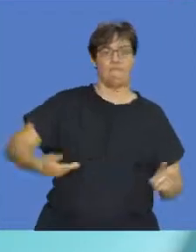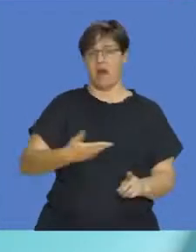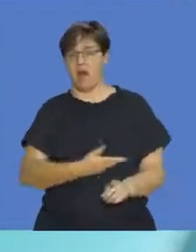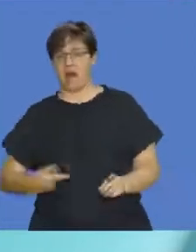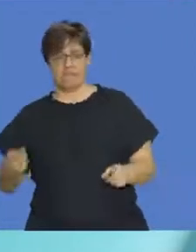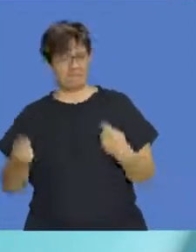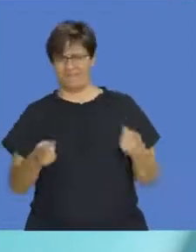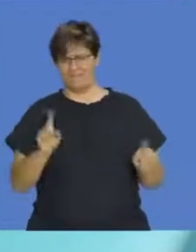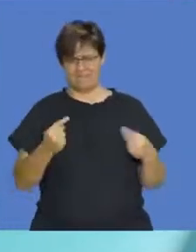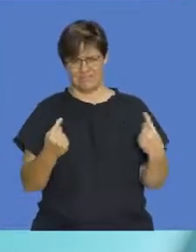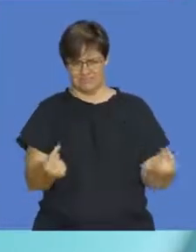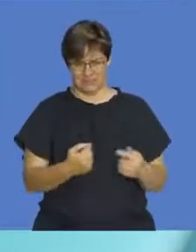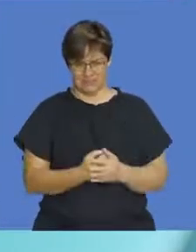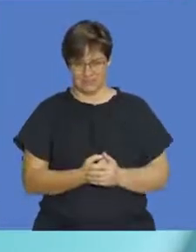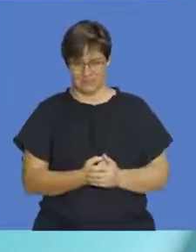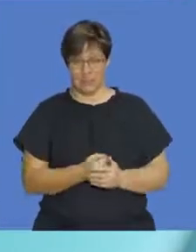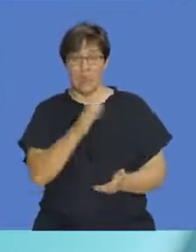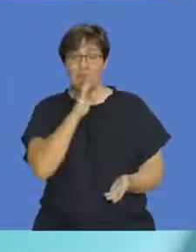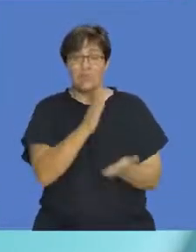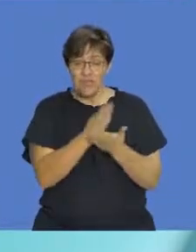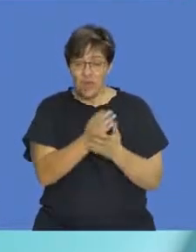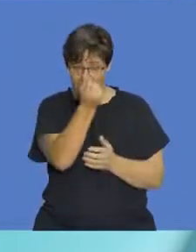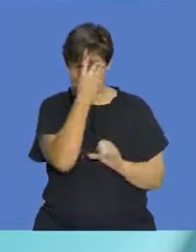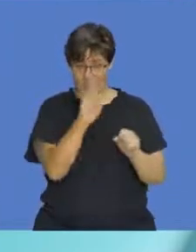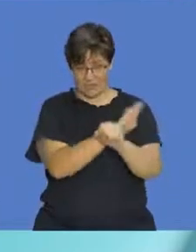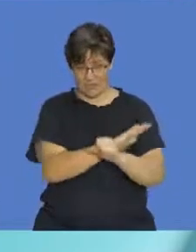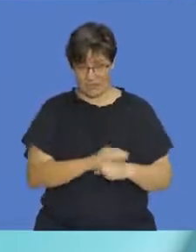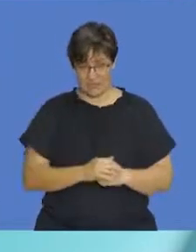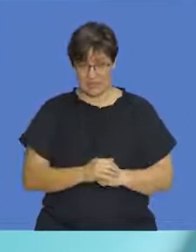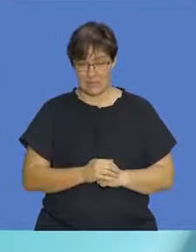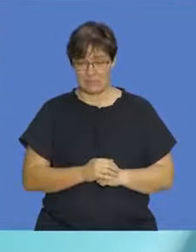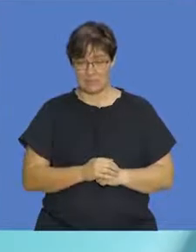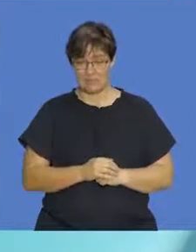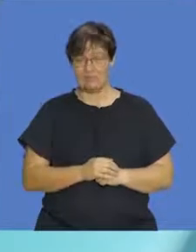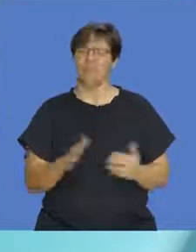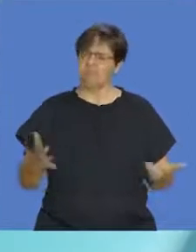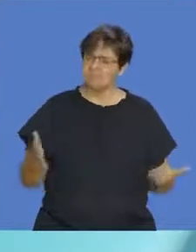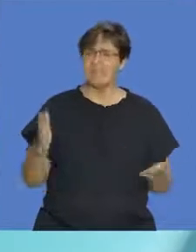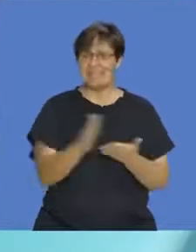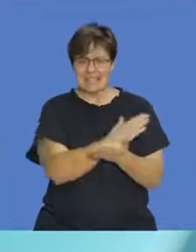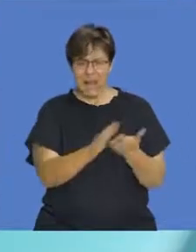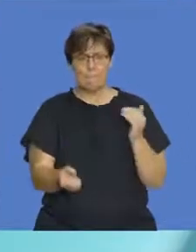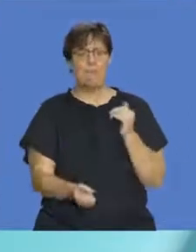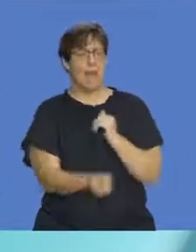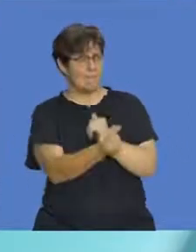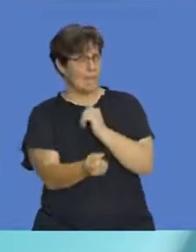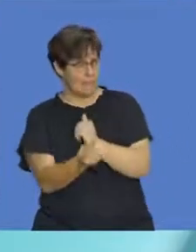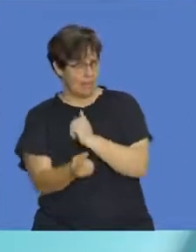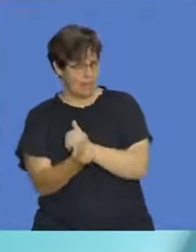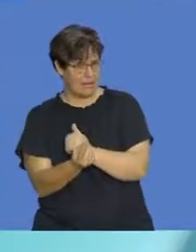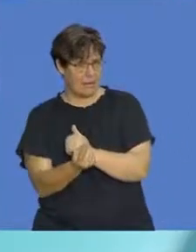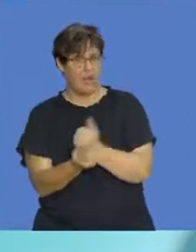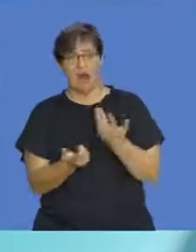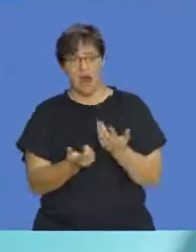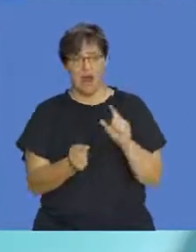other. And so please make sure that you understand that. But there are events that can take place when